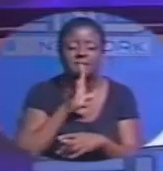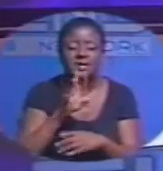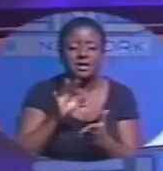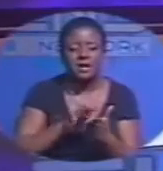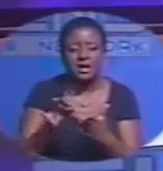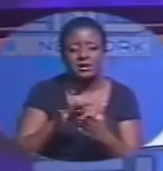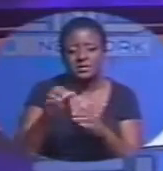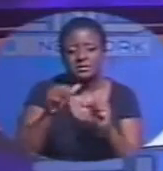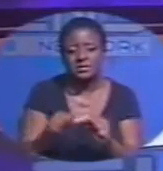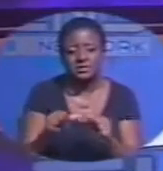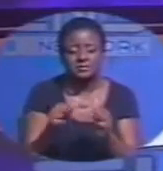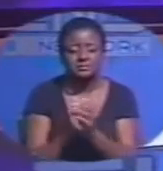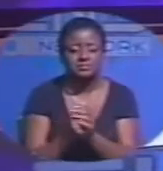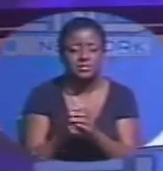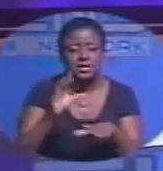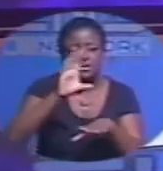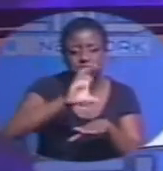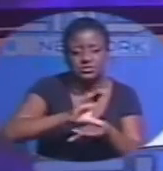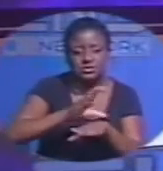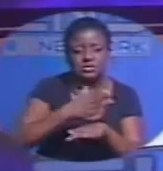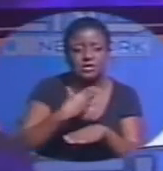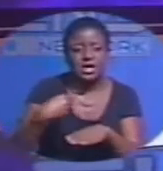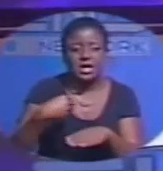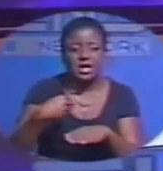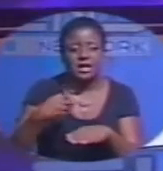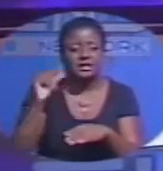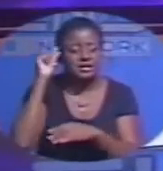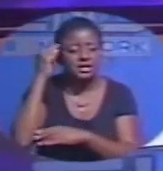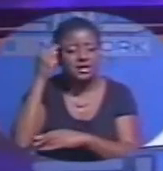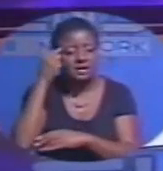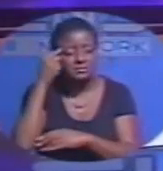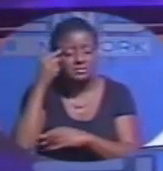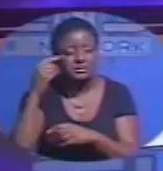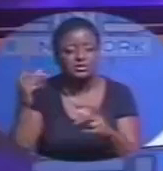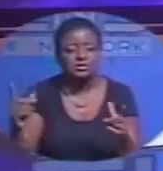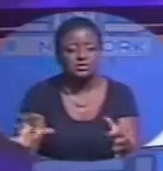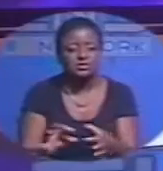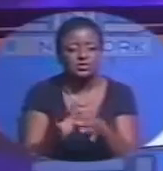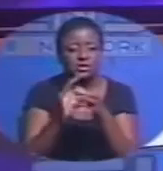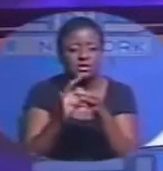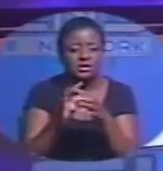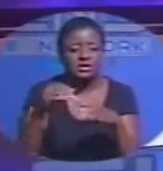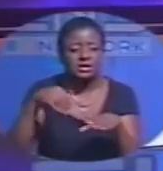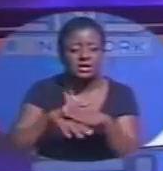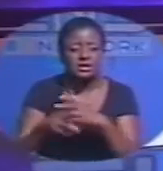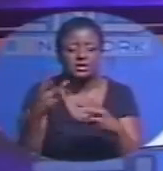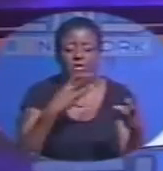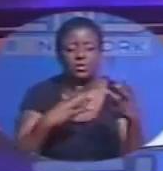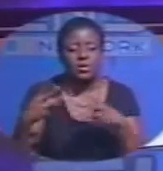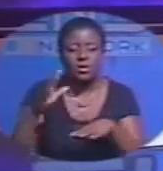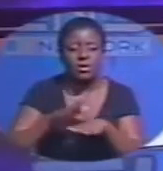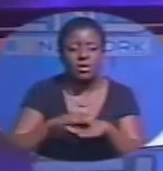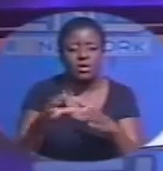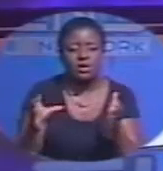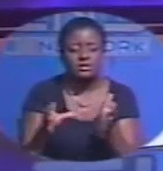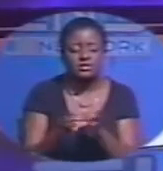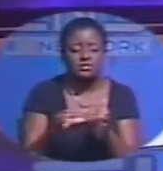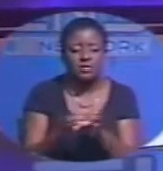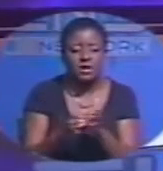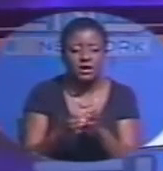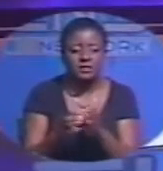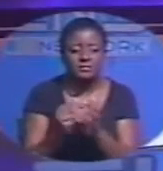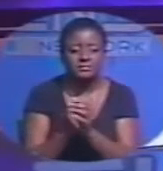The church and state partnering in the war on crime as they work to create safer communities. The latest team effort took place in an inner city